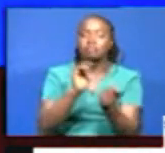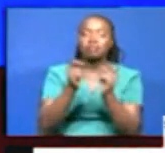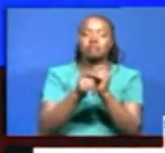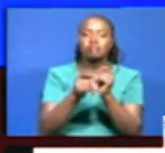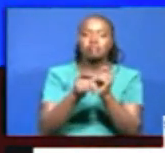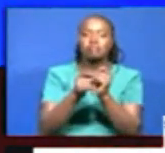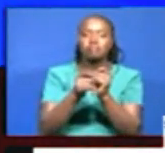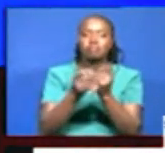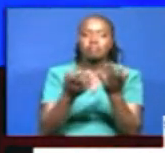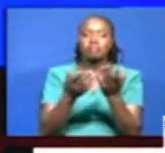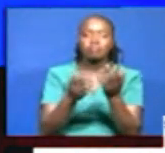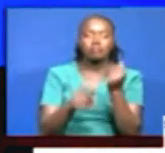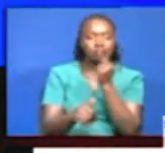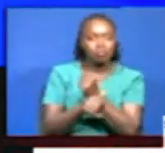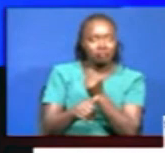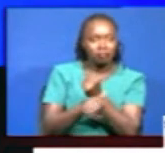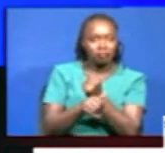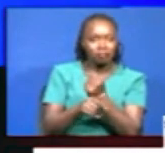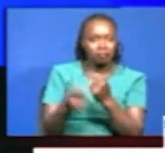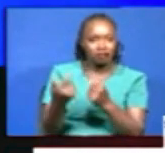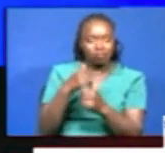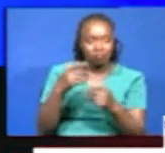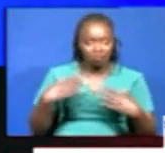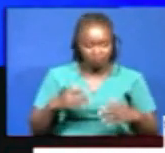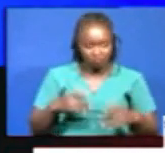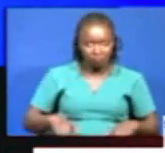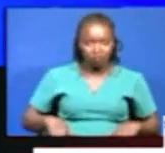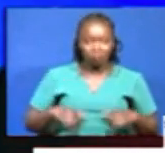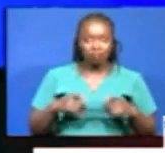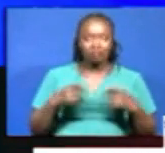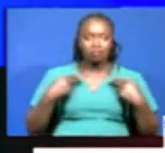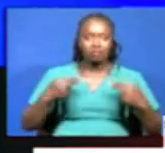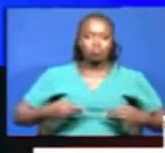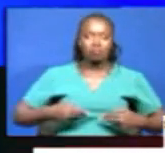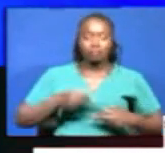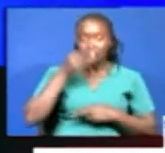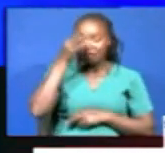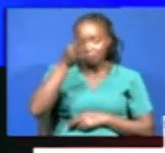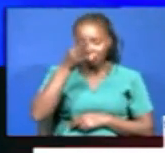directly threatening our people's lives, health, and future.